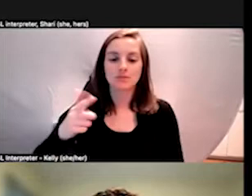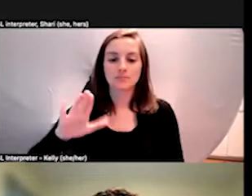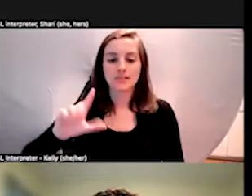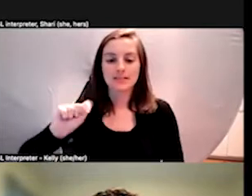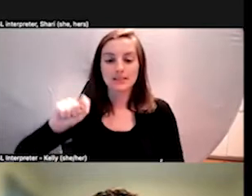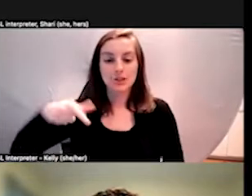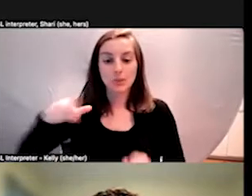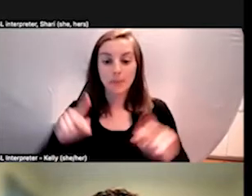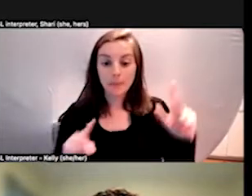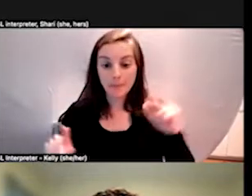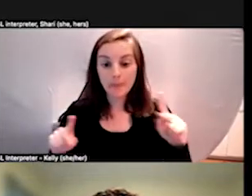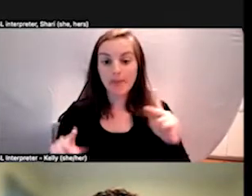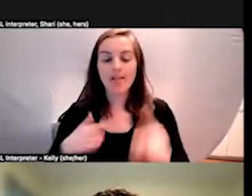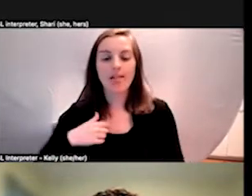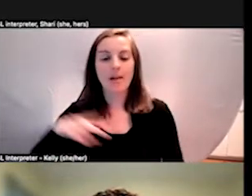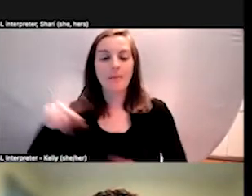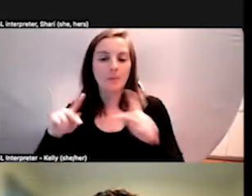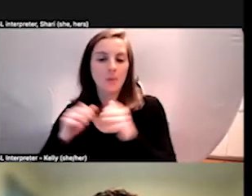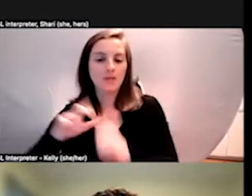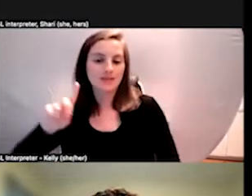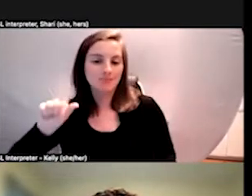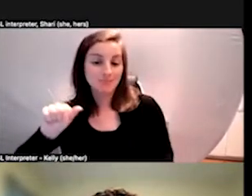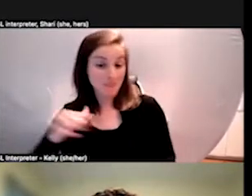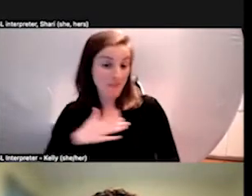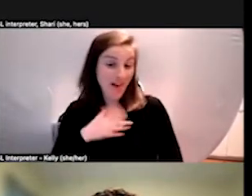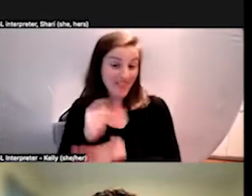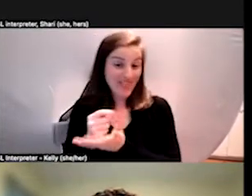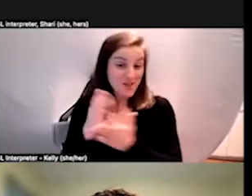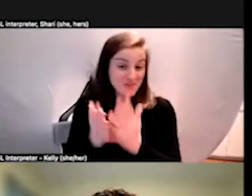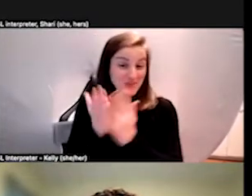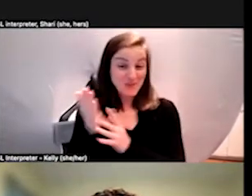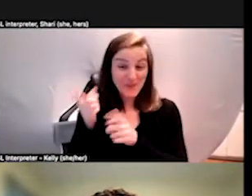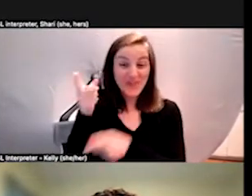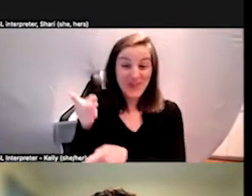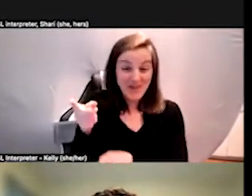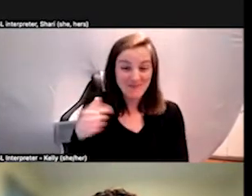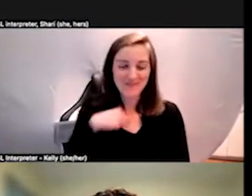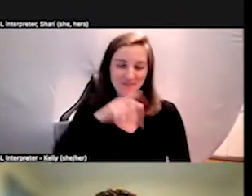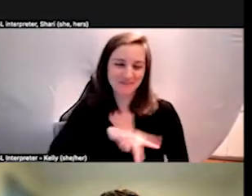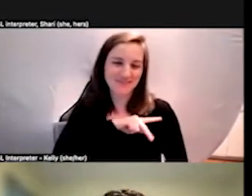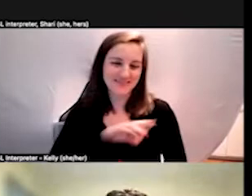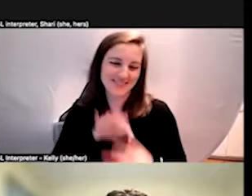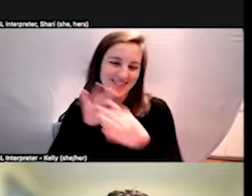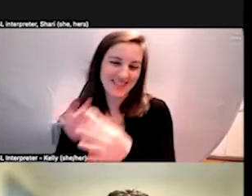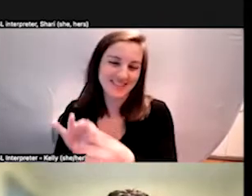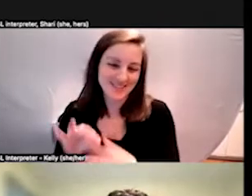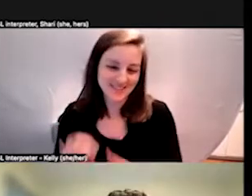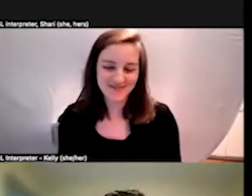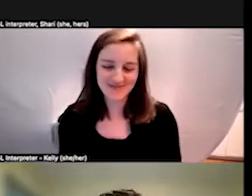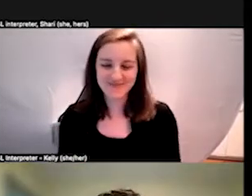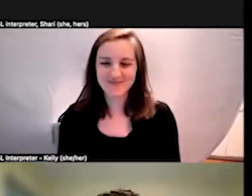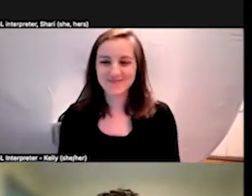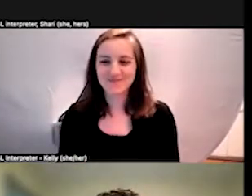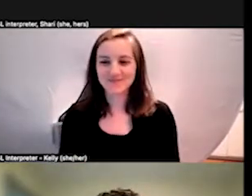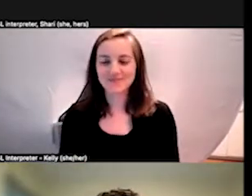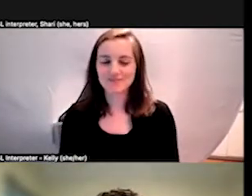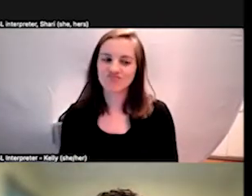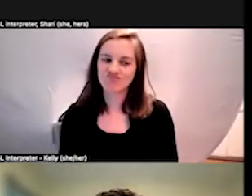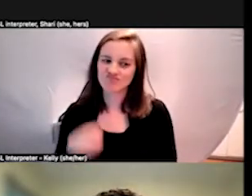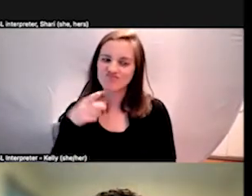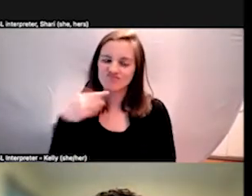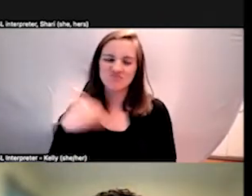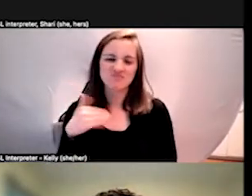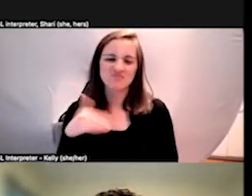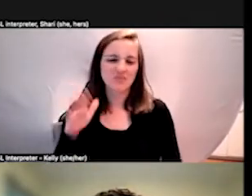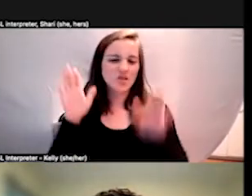And my therapist is from the Meeting Point, so I also have that personal connection, and think that this is a great place